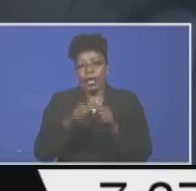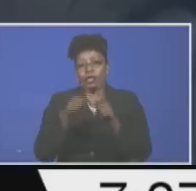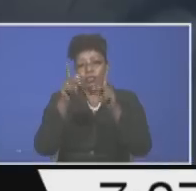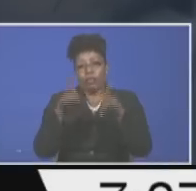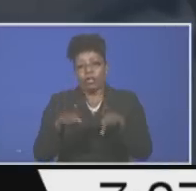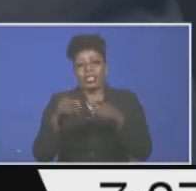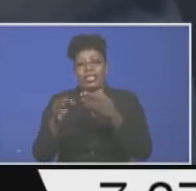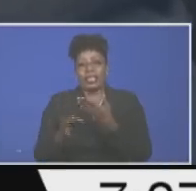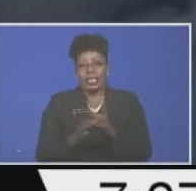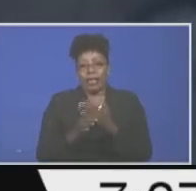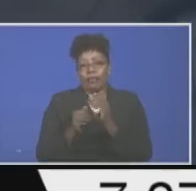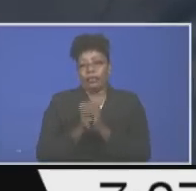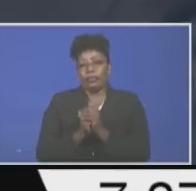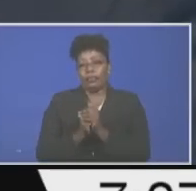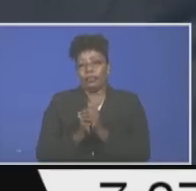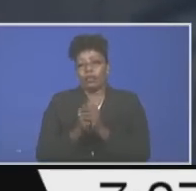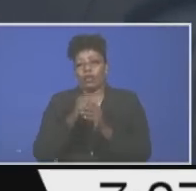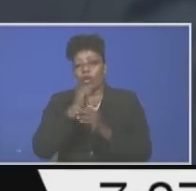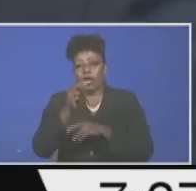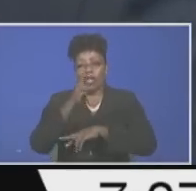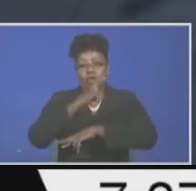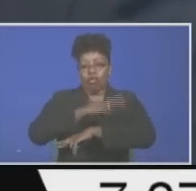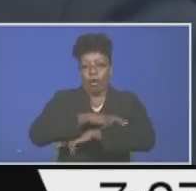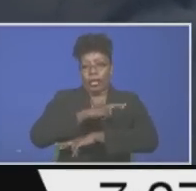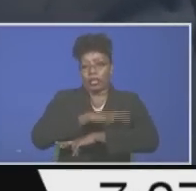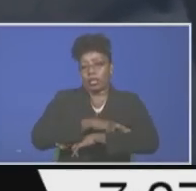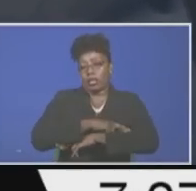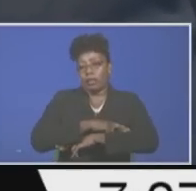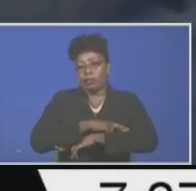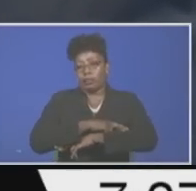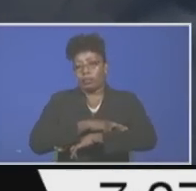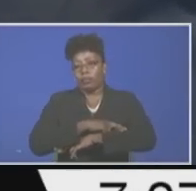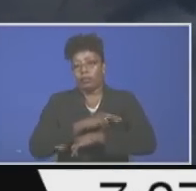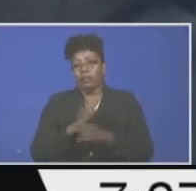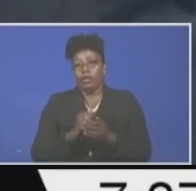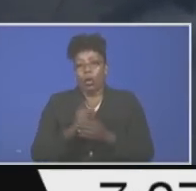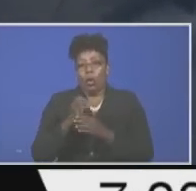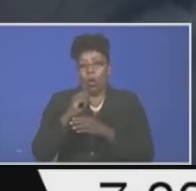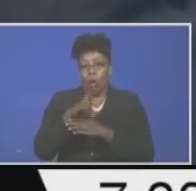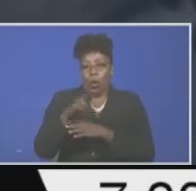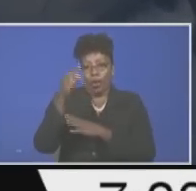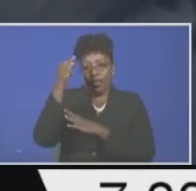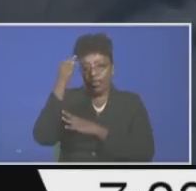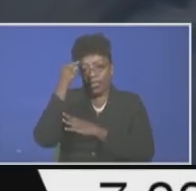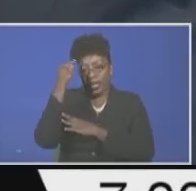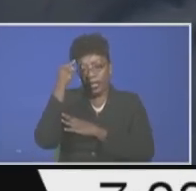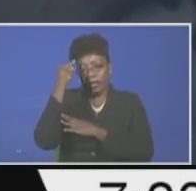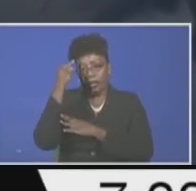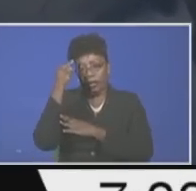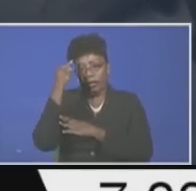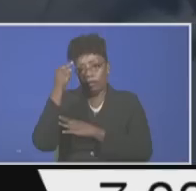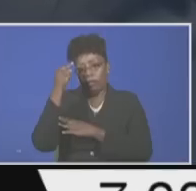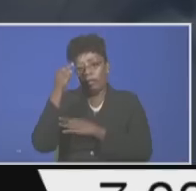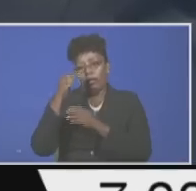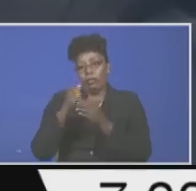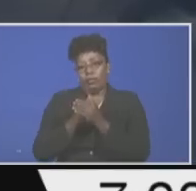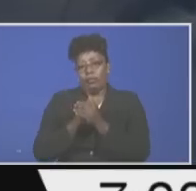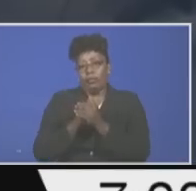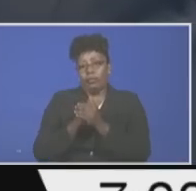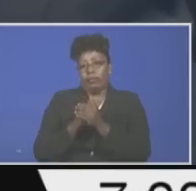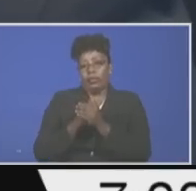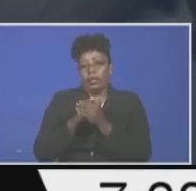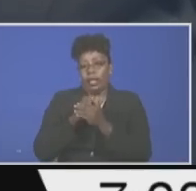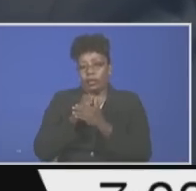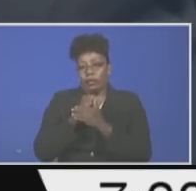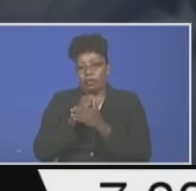We will not rest on our laurels or think that we're an ostrich with our head in the sand and not take